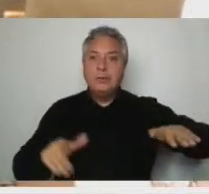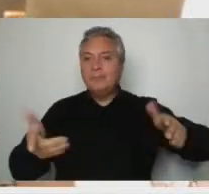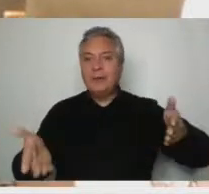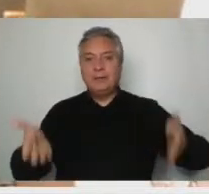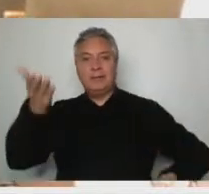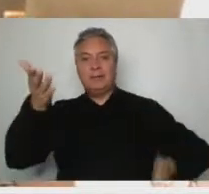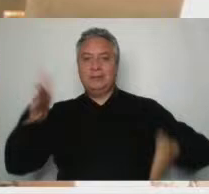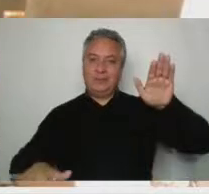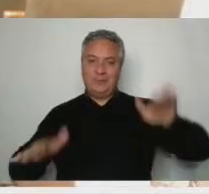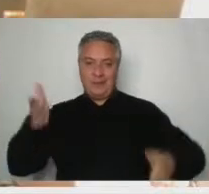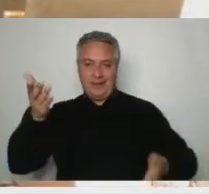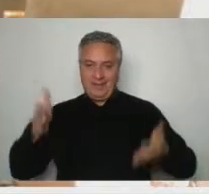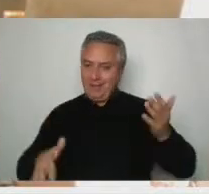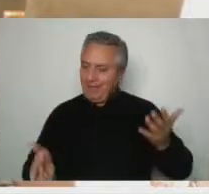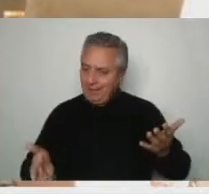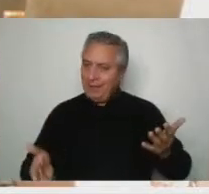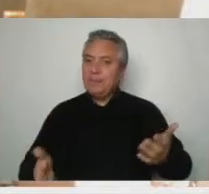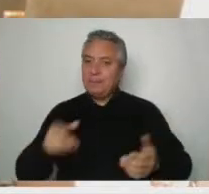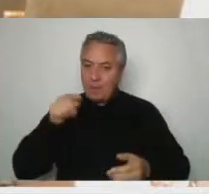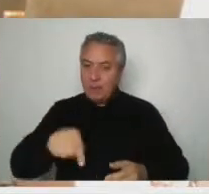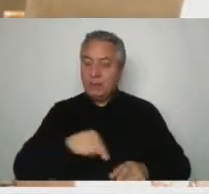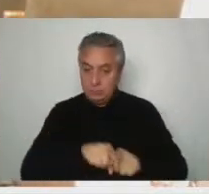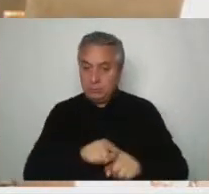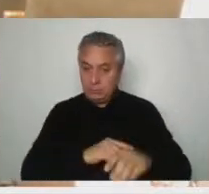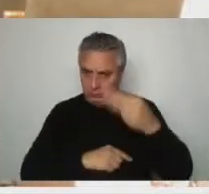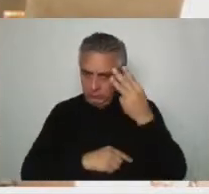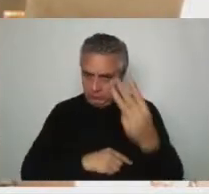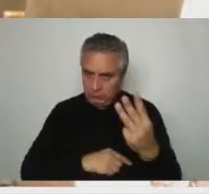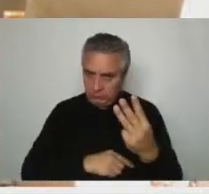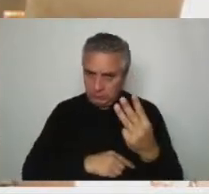as a way to describe inequality.